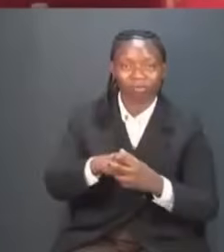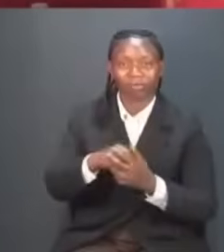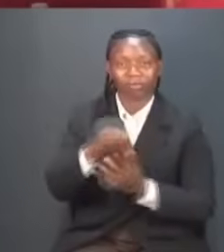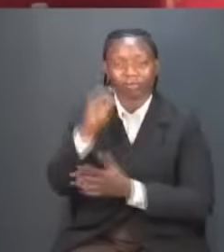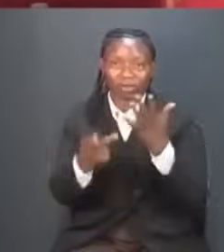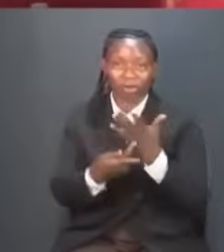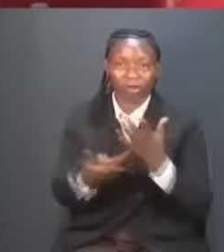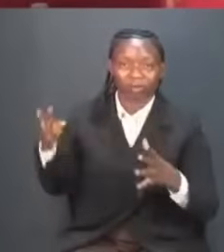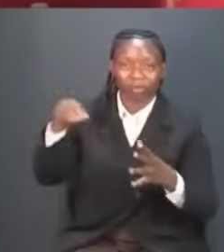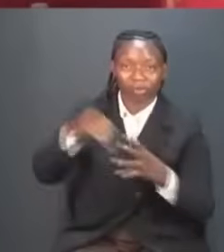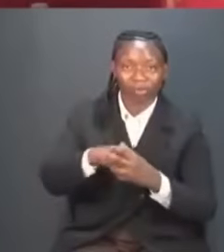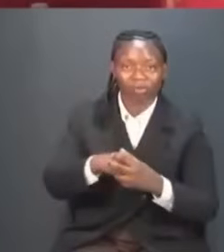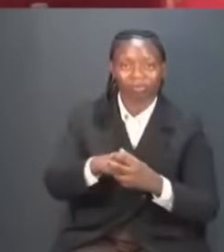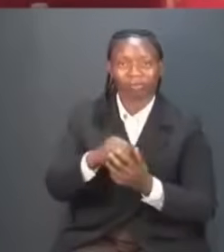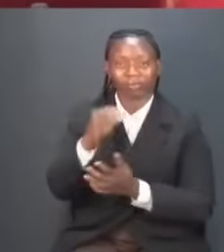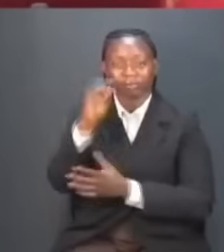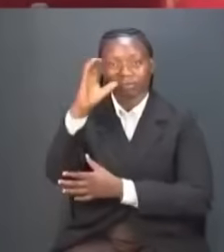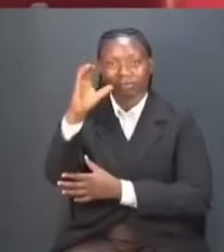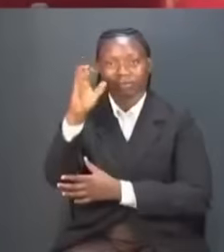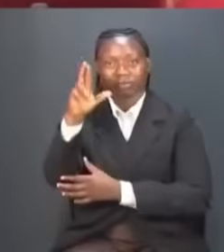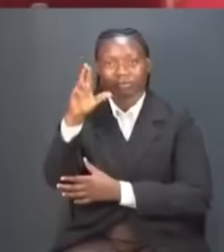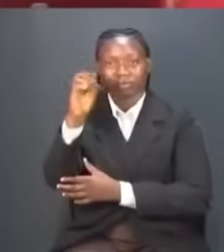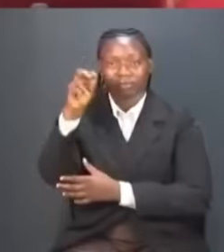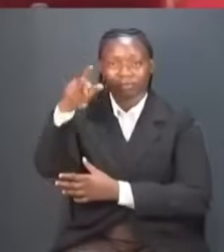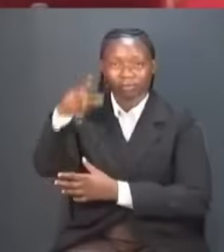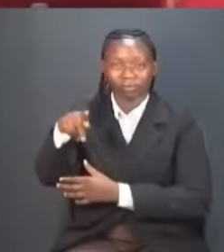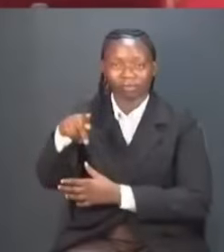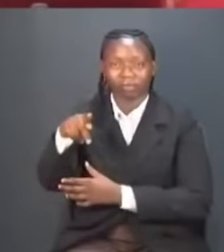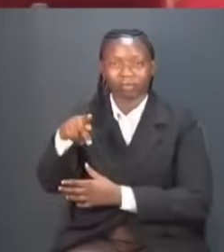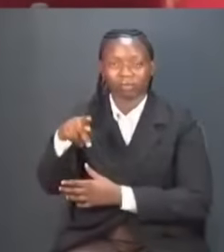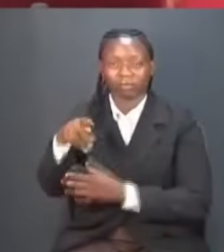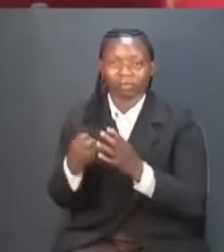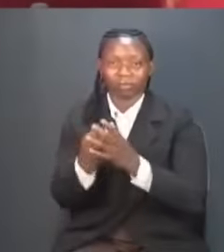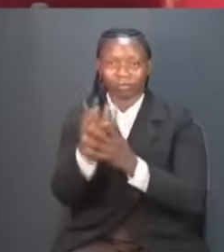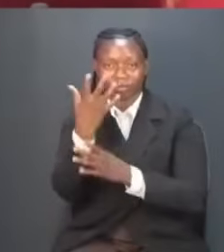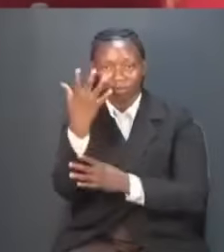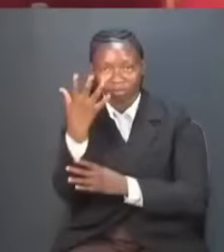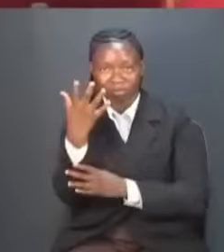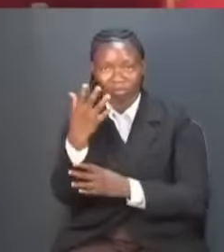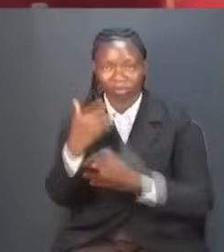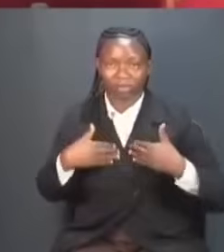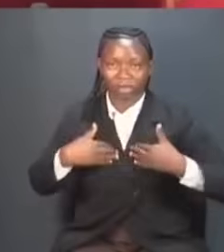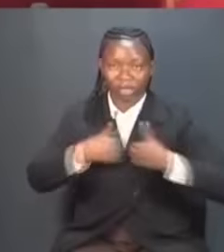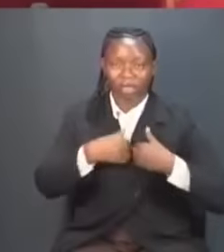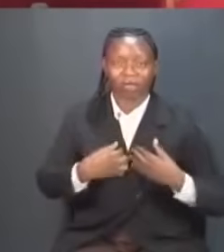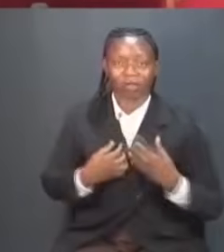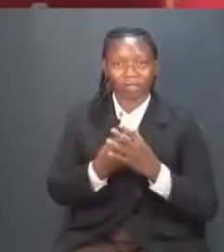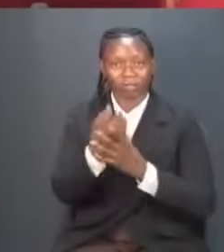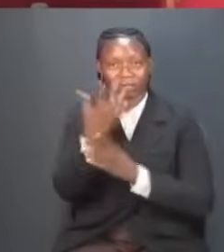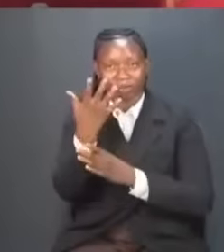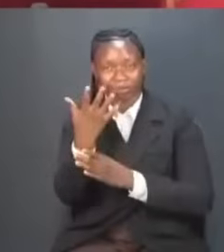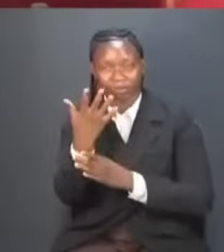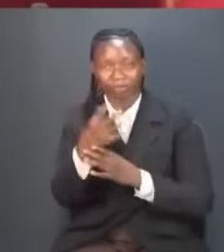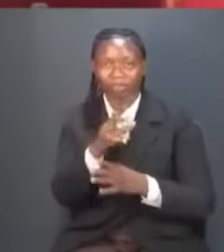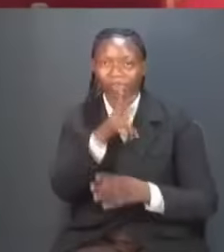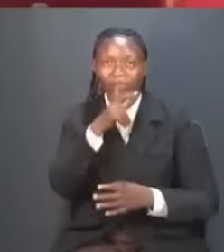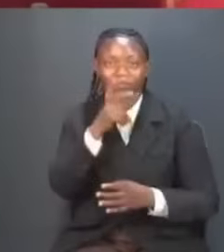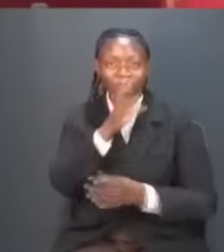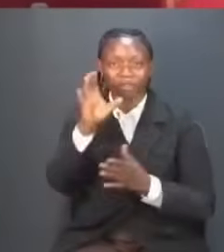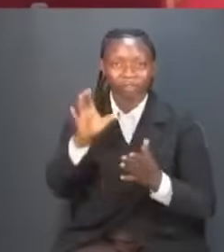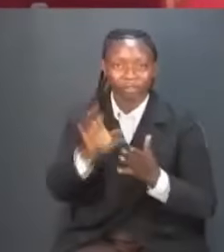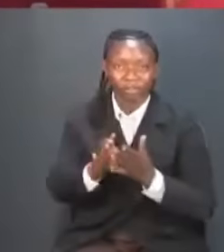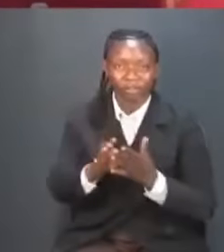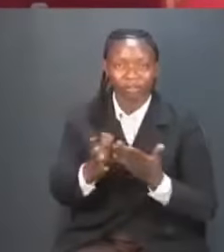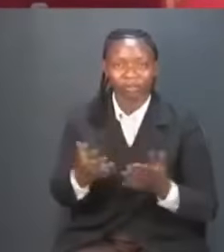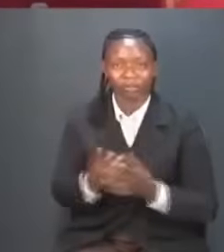development, land development, livestock development, establishment of farmer service centers, farm bank